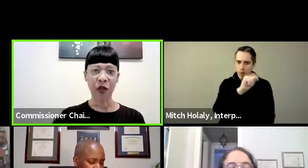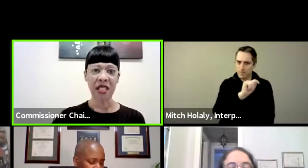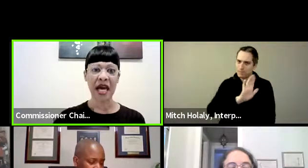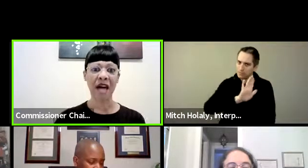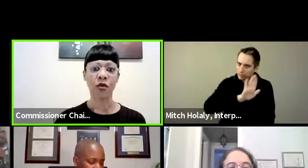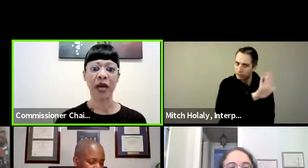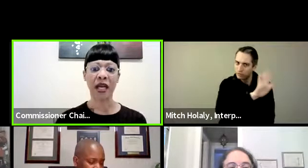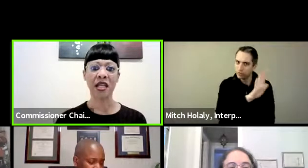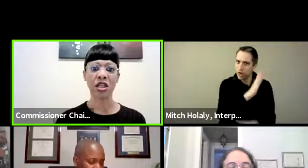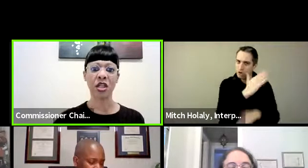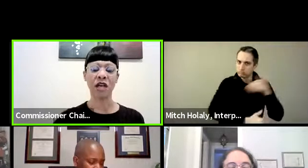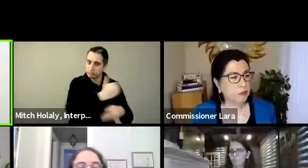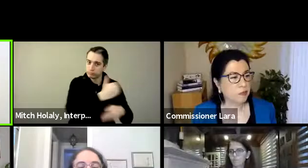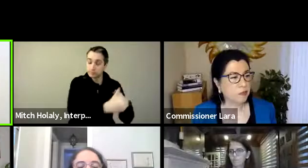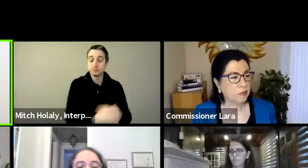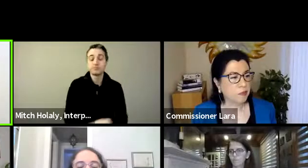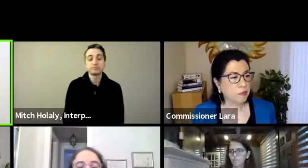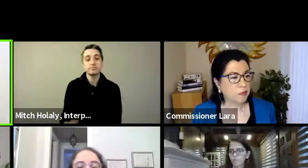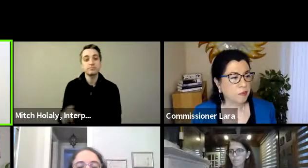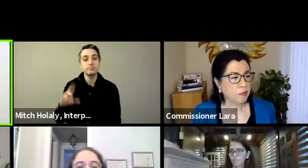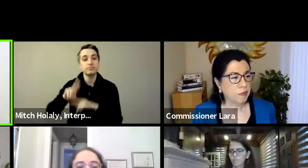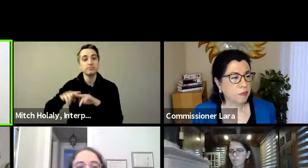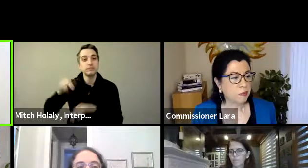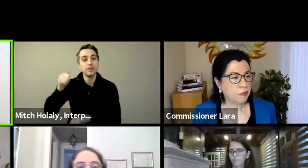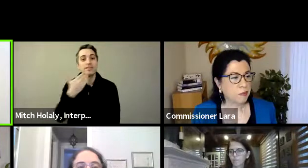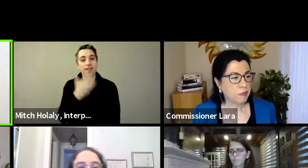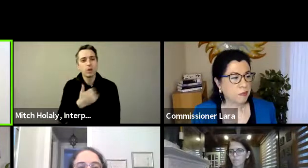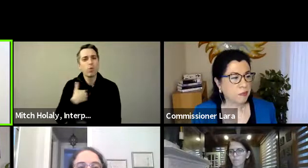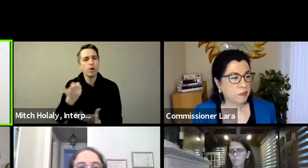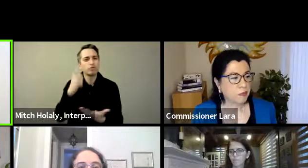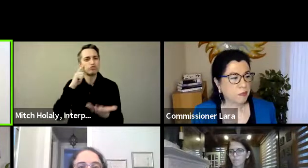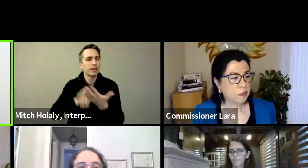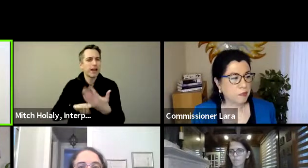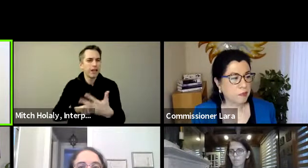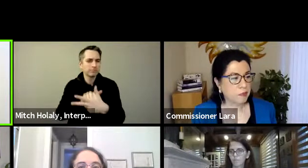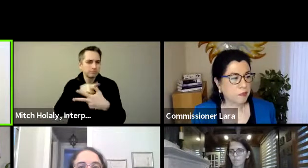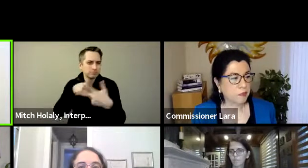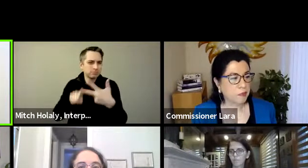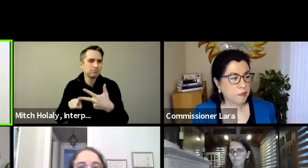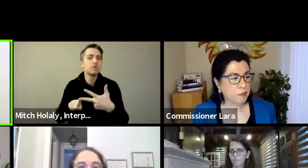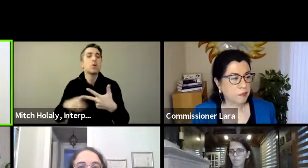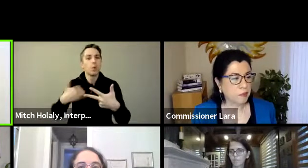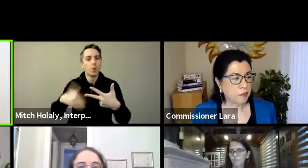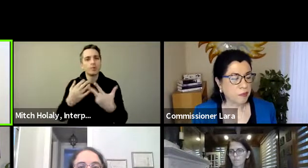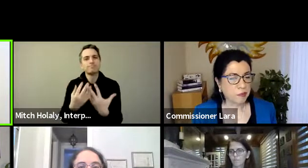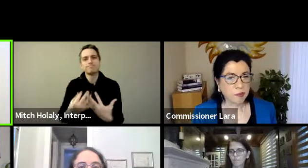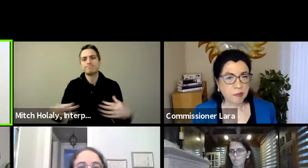Next, we are going to have the recognition of significant days in the month of January from Commissioner Combs.